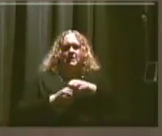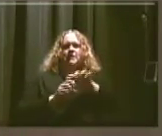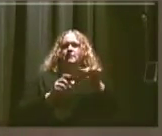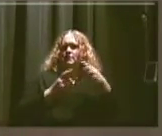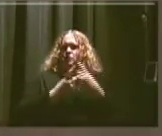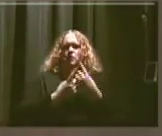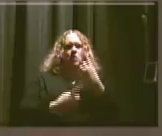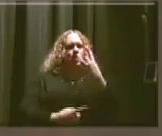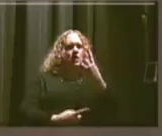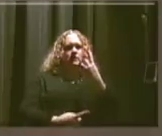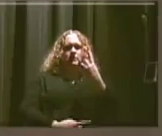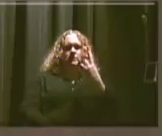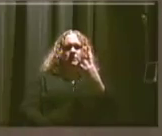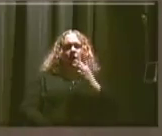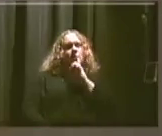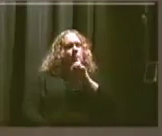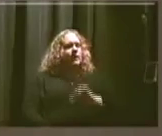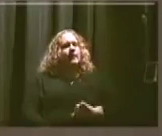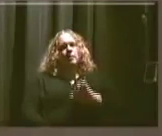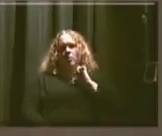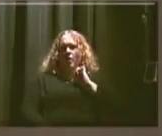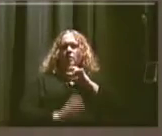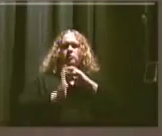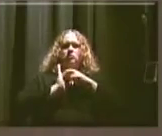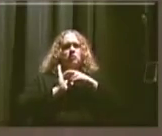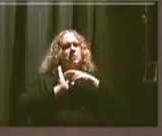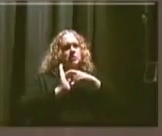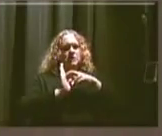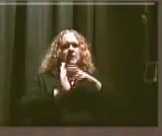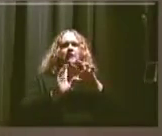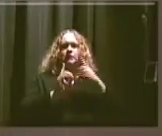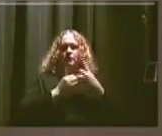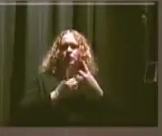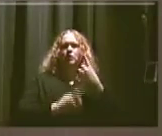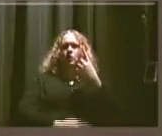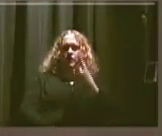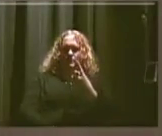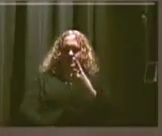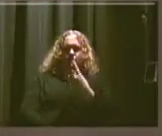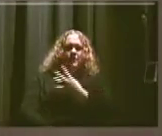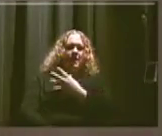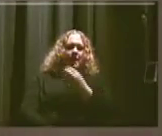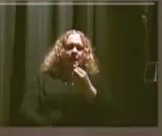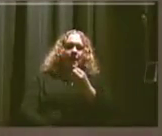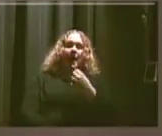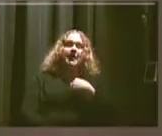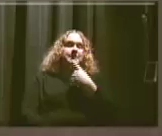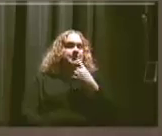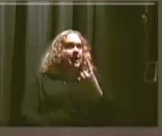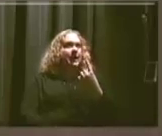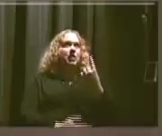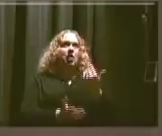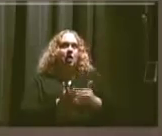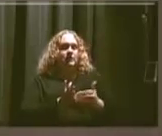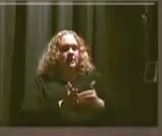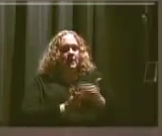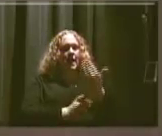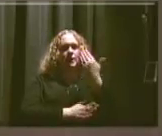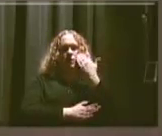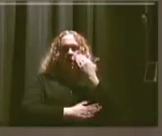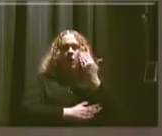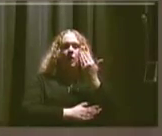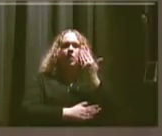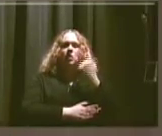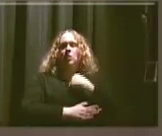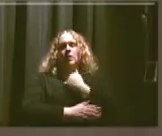in District 1. I'm very proud of that, and I cannot say that enough. I know that we work hard every day. I thank you for